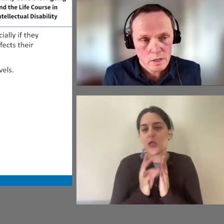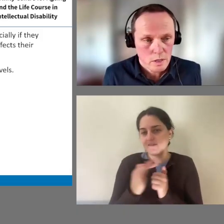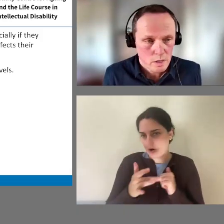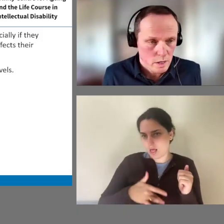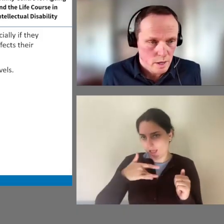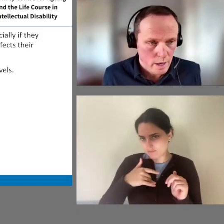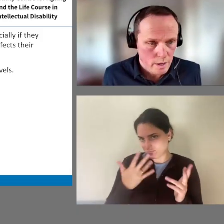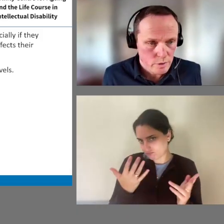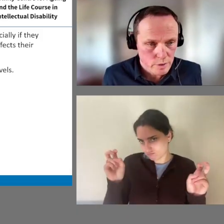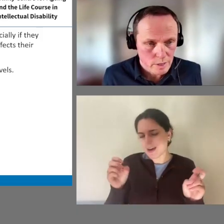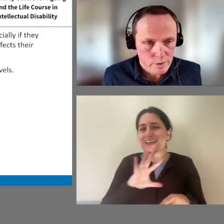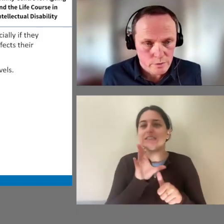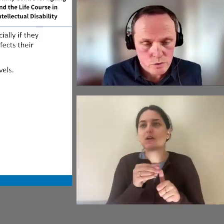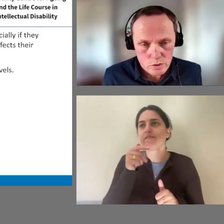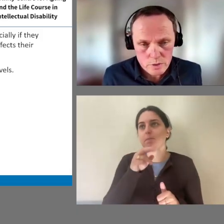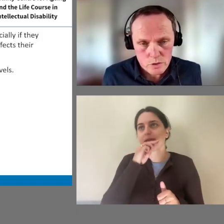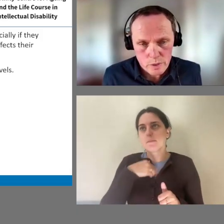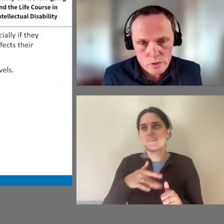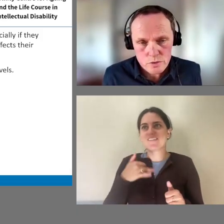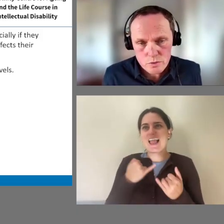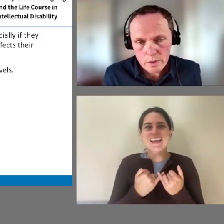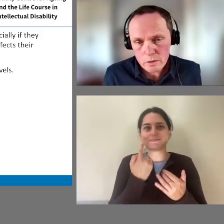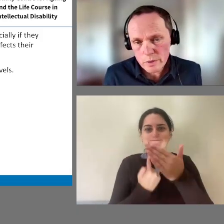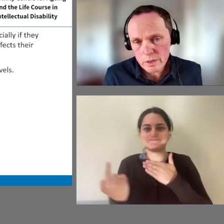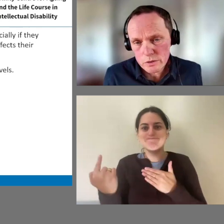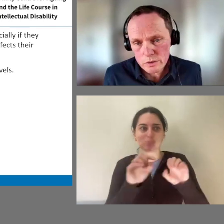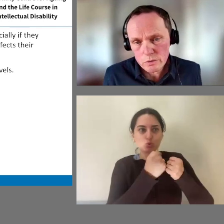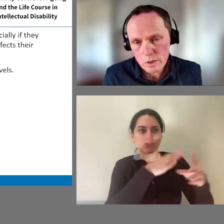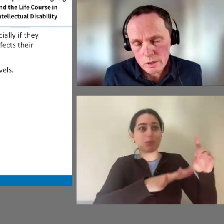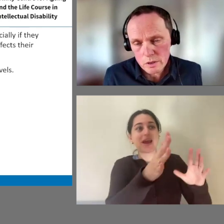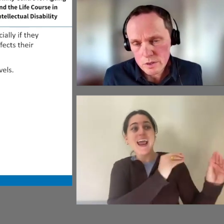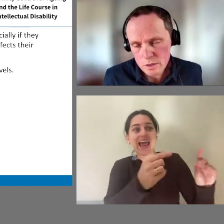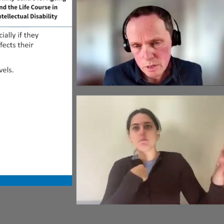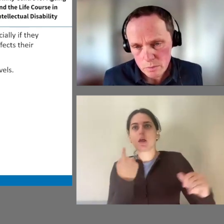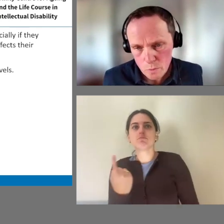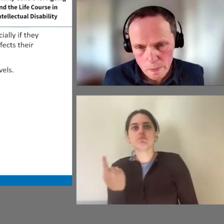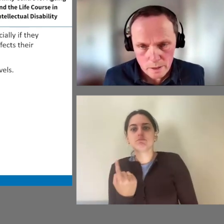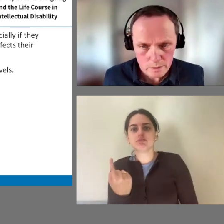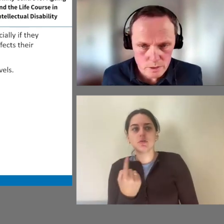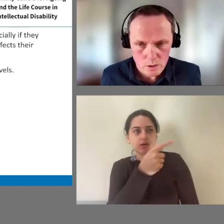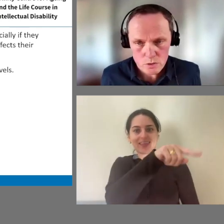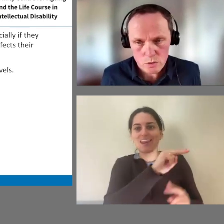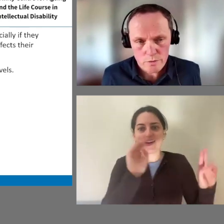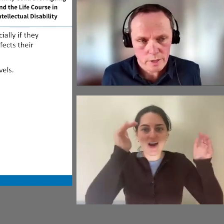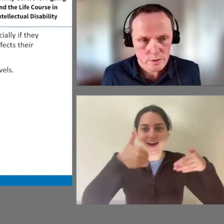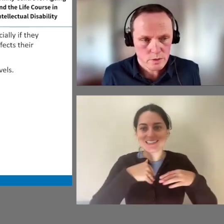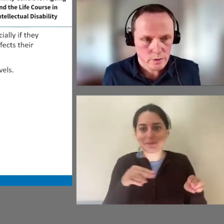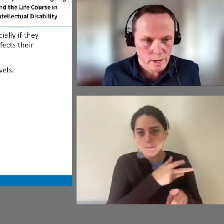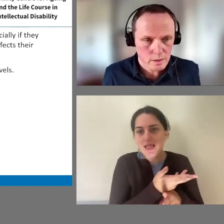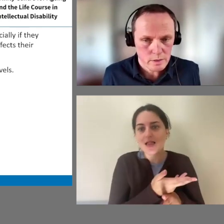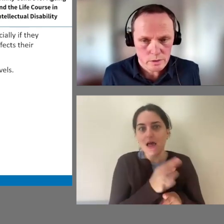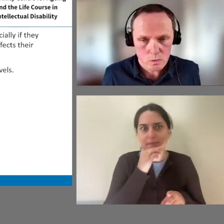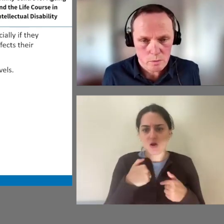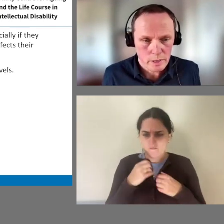especially if they feel left out of social situations when compared to non-autistic people. This also affects